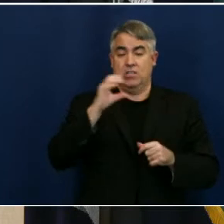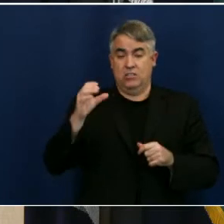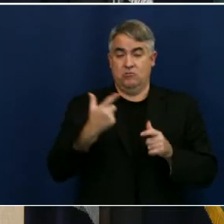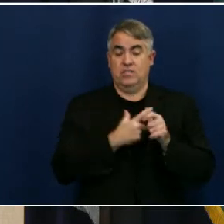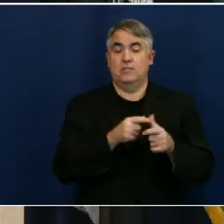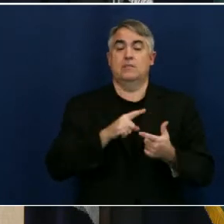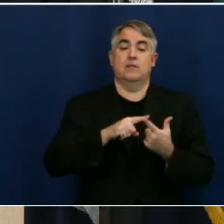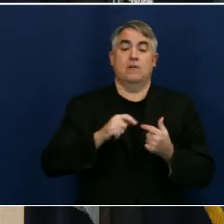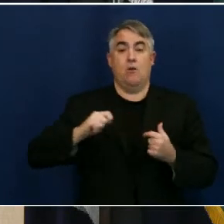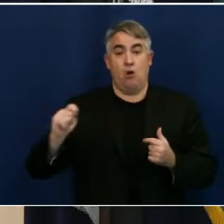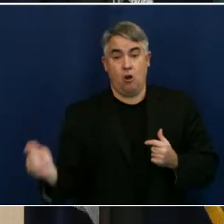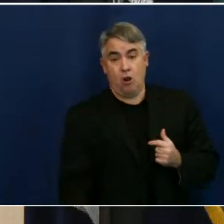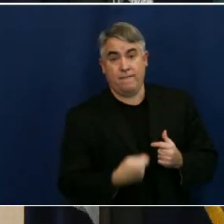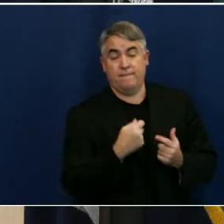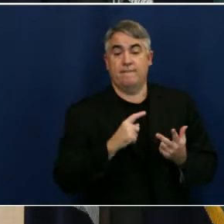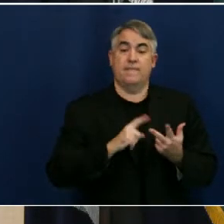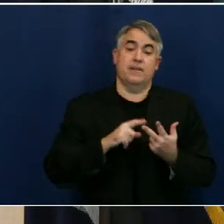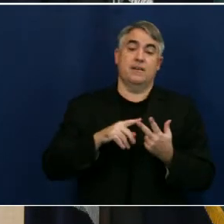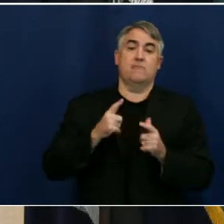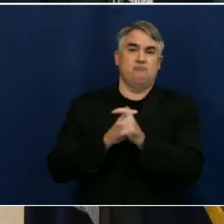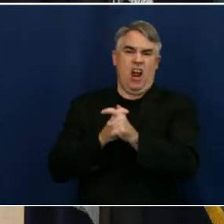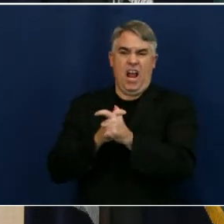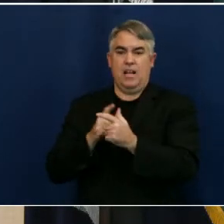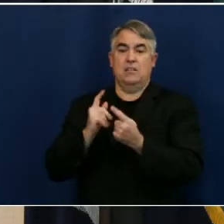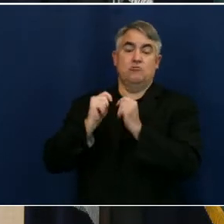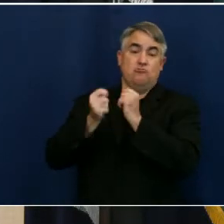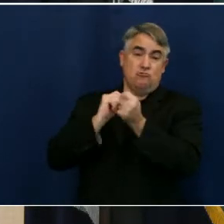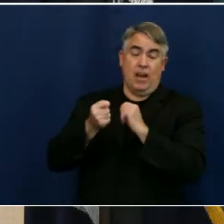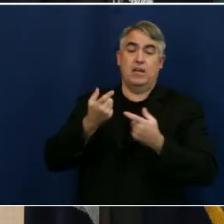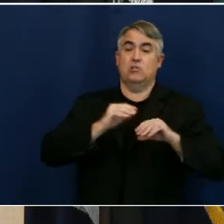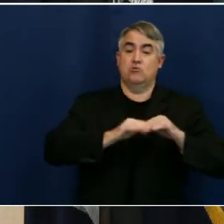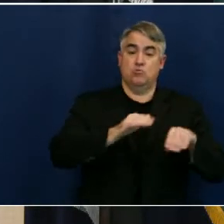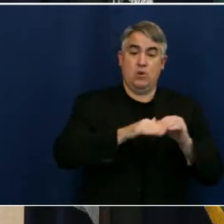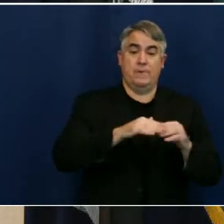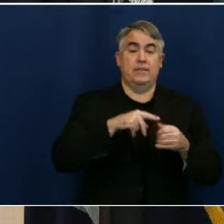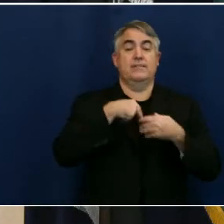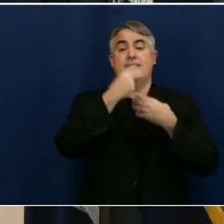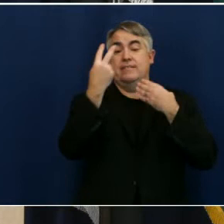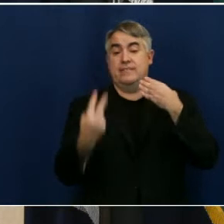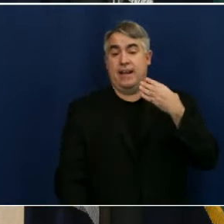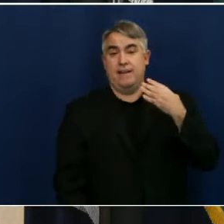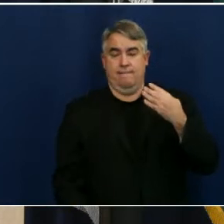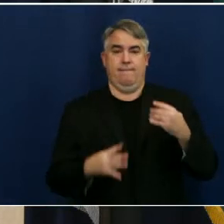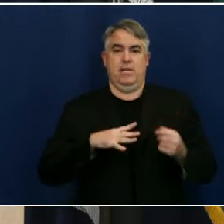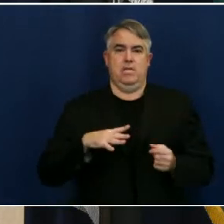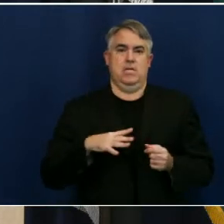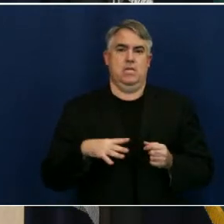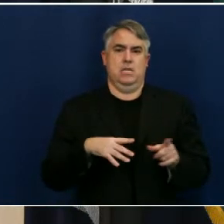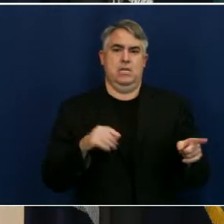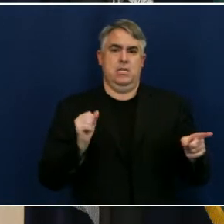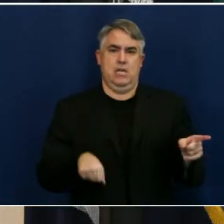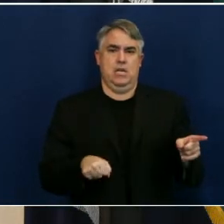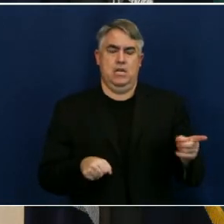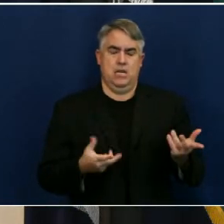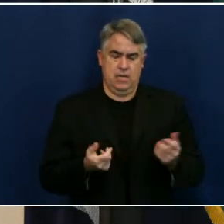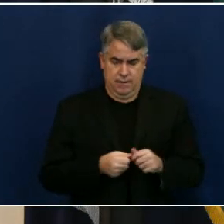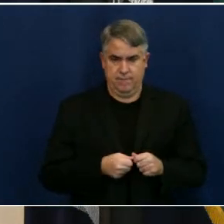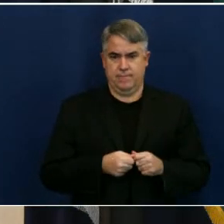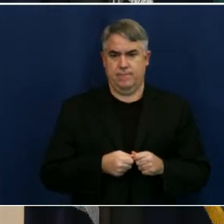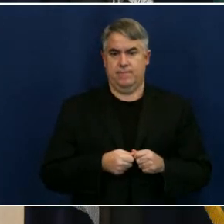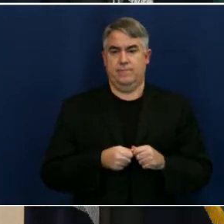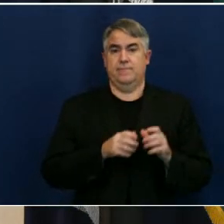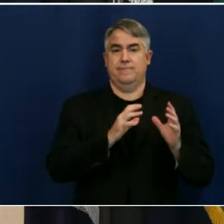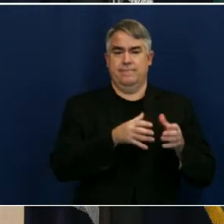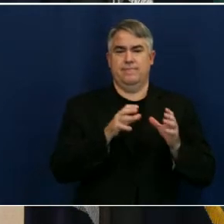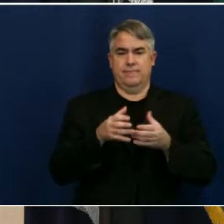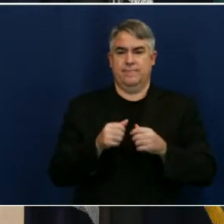diving, tennis, and track and field. Those are entities that are allowed to kind of resume intra-team competition